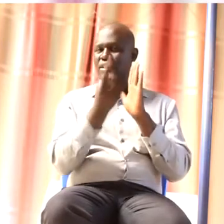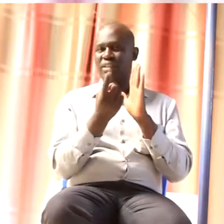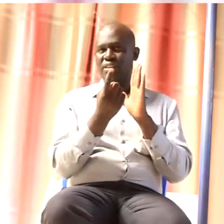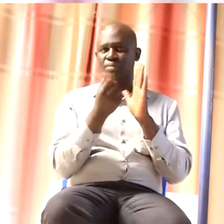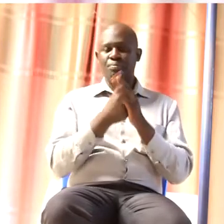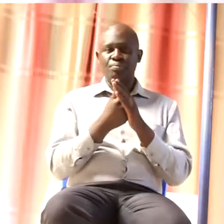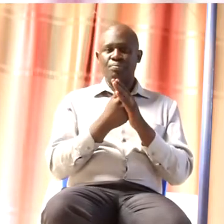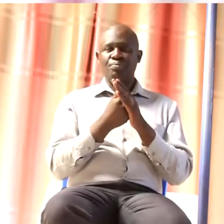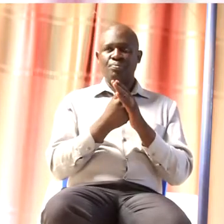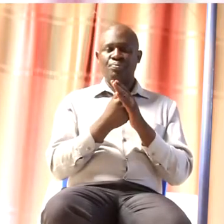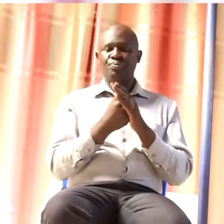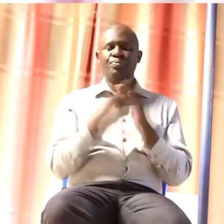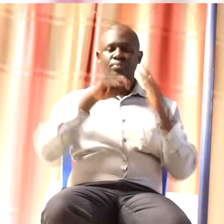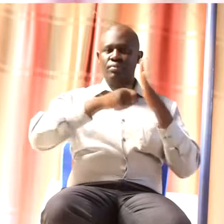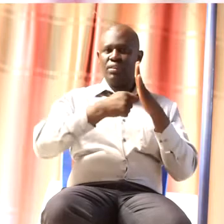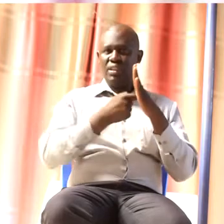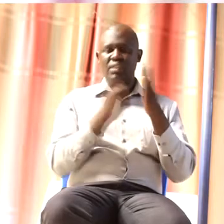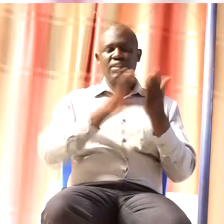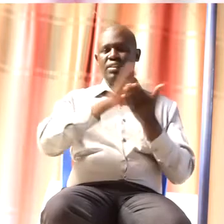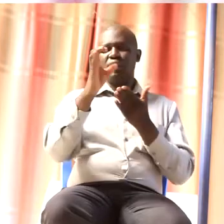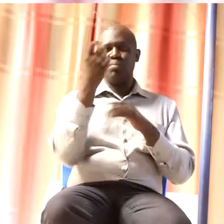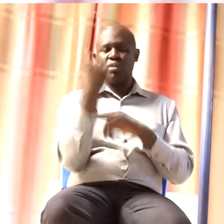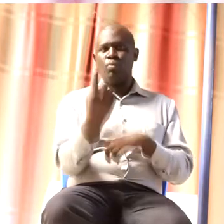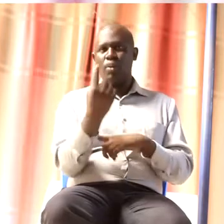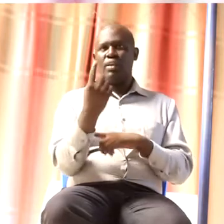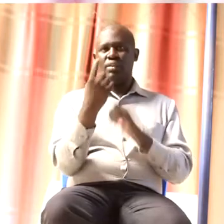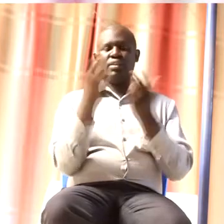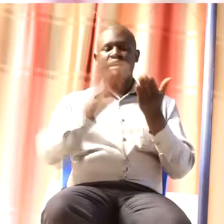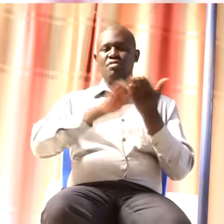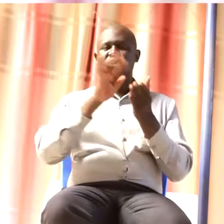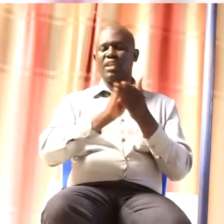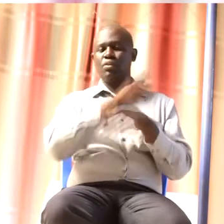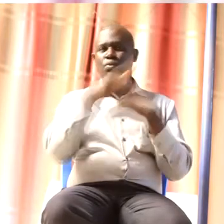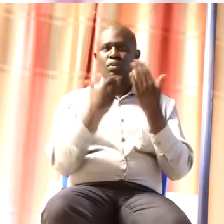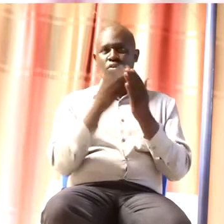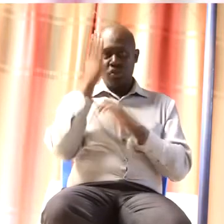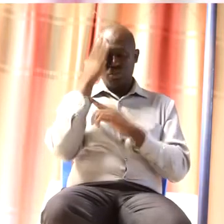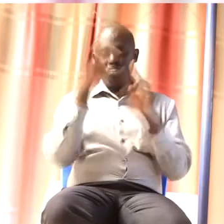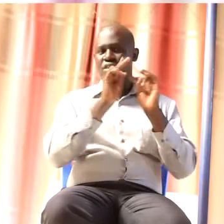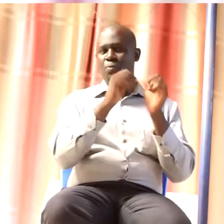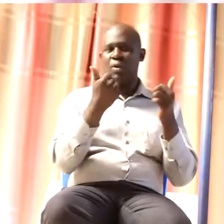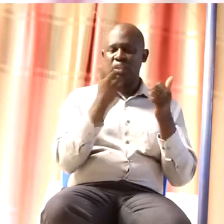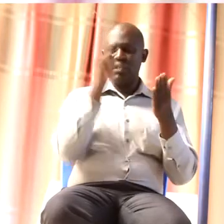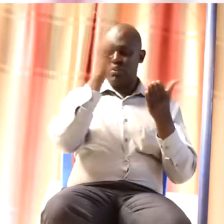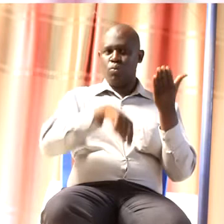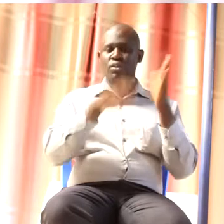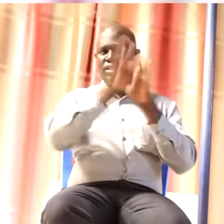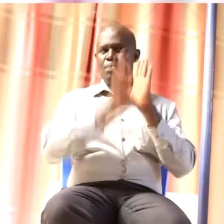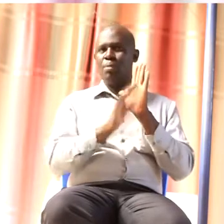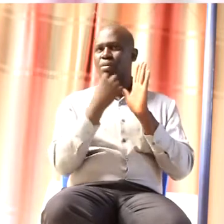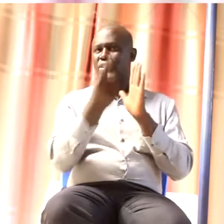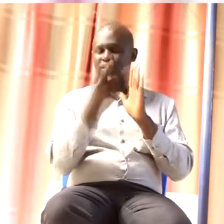quickly. Genesis chapter 1, a verse that we all know, chapter 1, verses 1 and 3. This is what the Bible says. In the